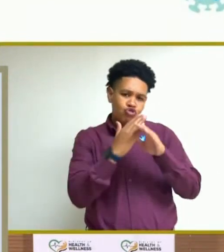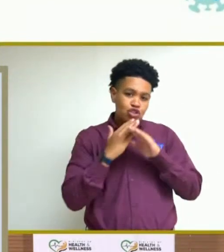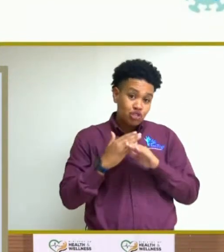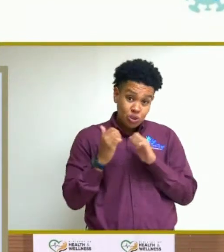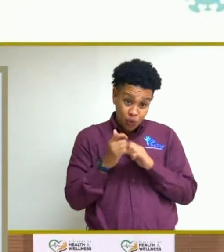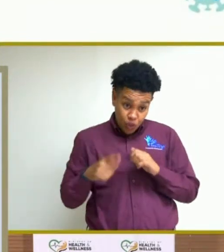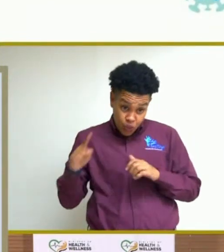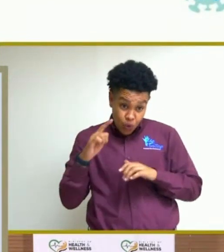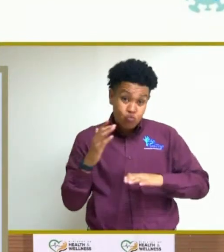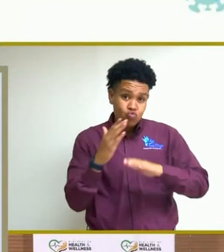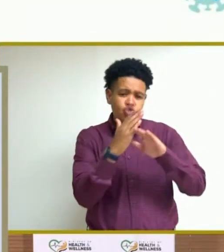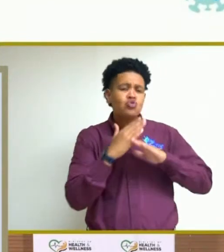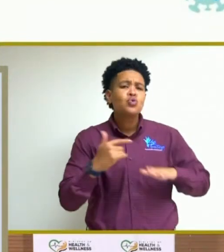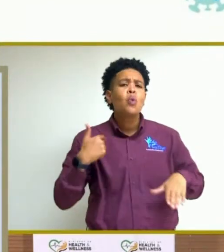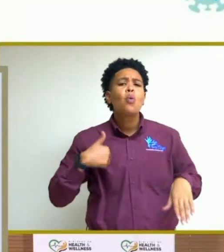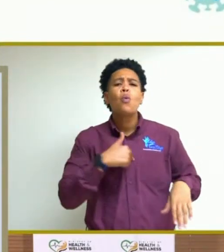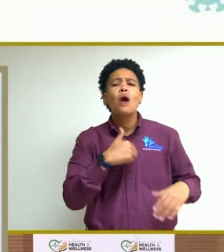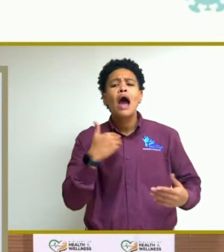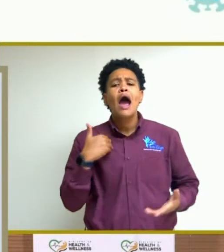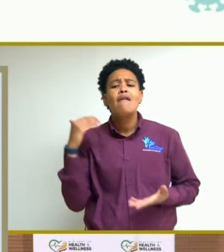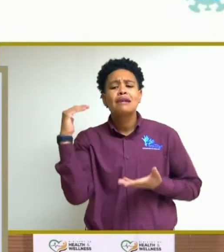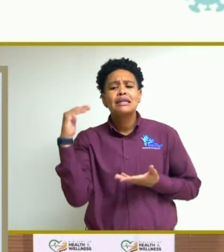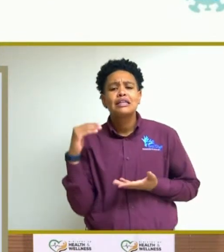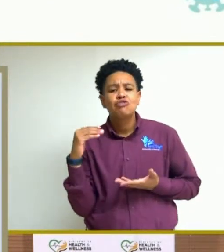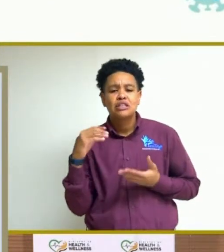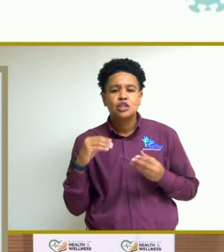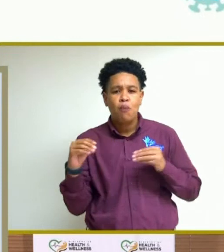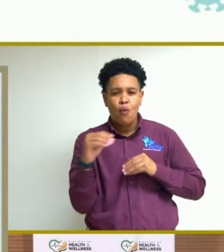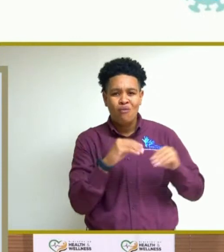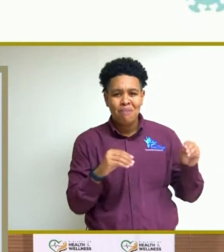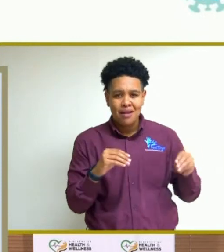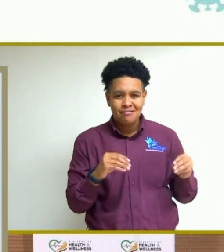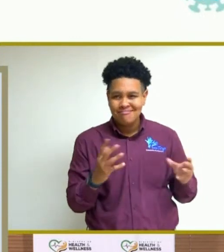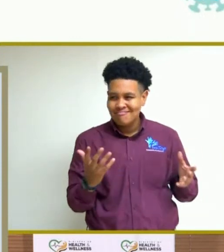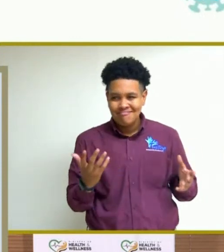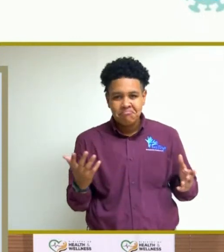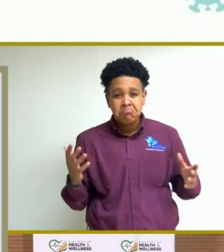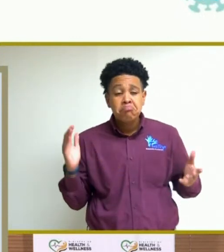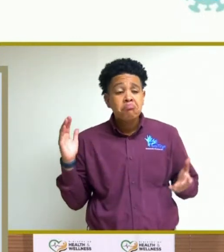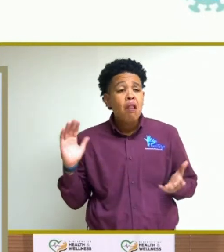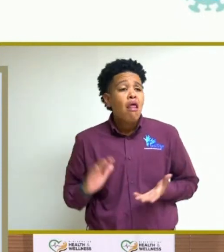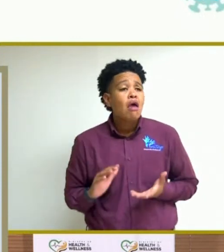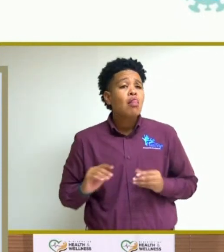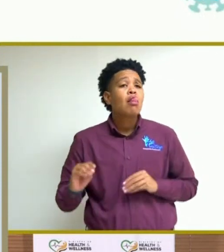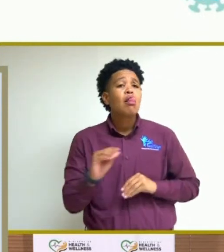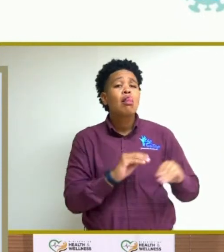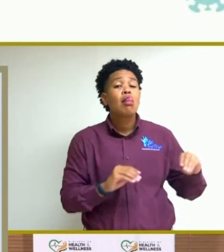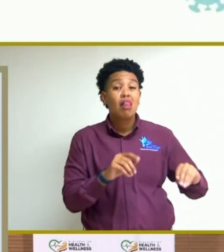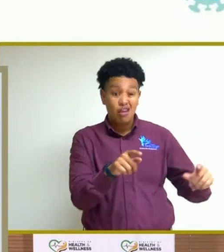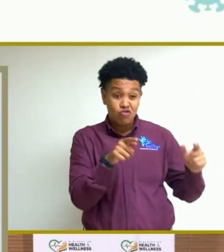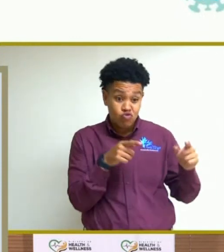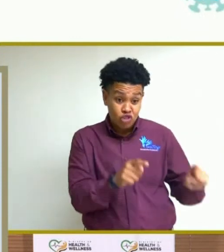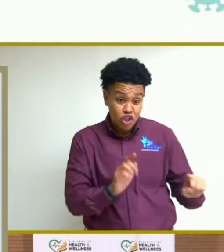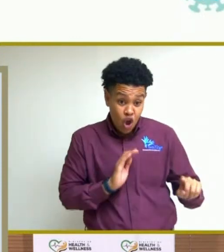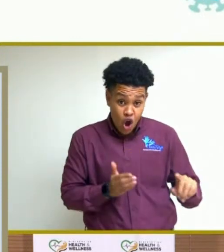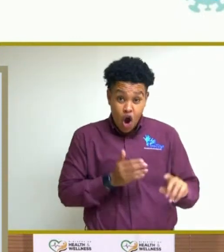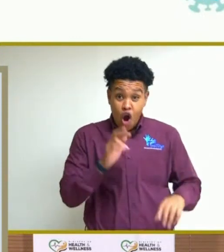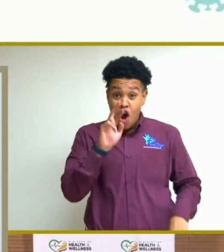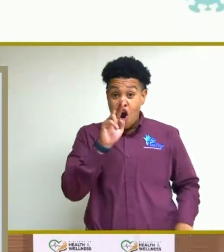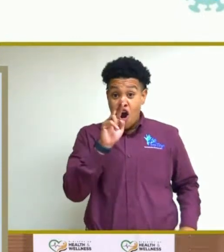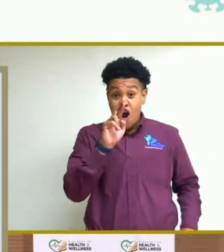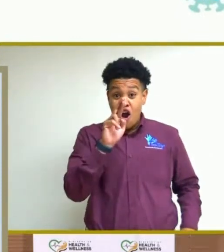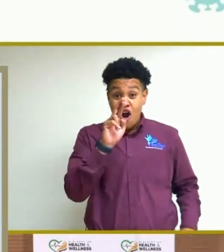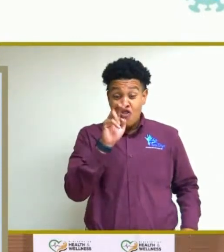those restrictions, we had decrease in movement, and that decrease in movement resulted in our reproductive rate